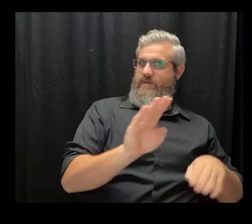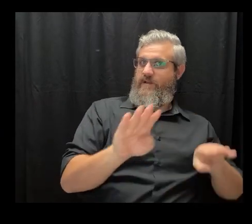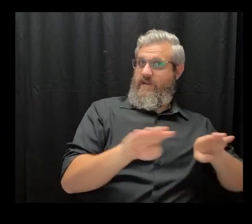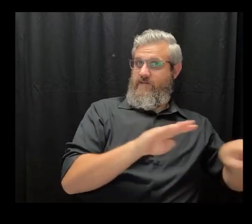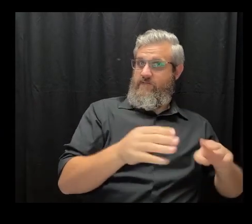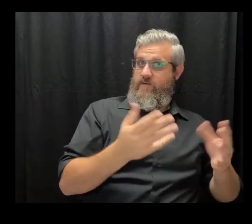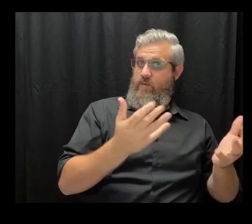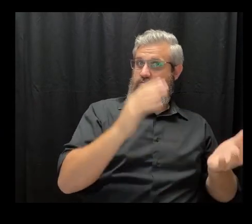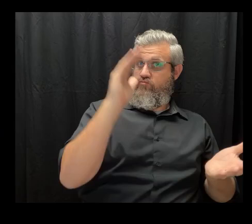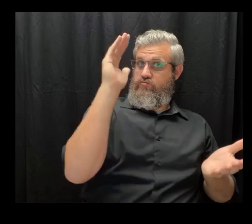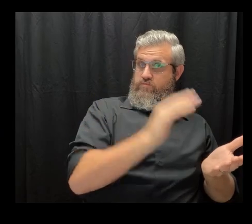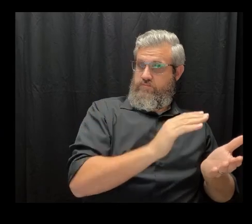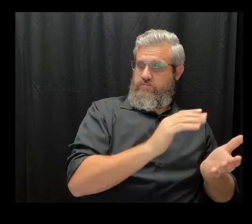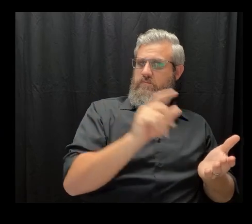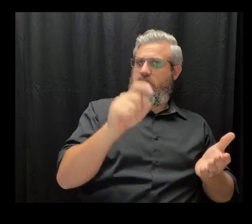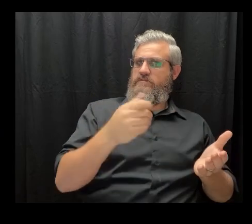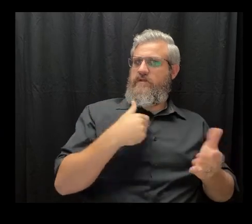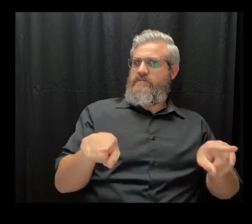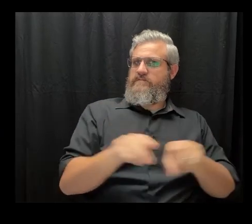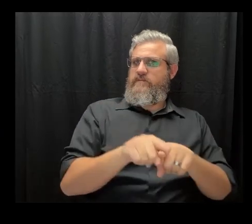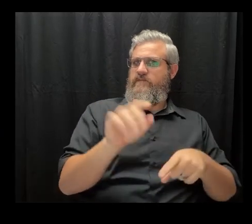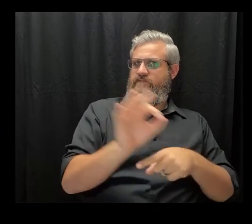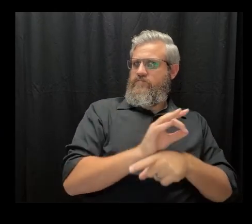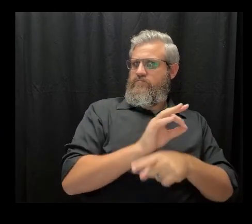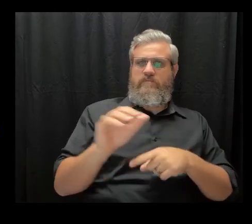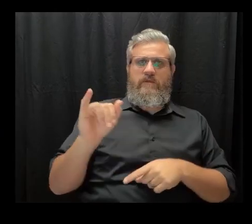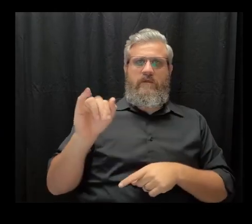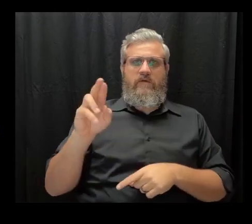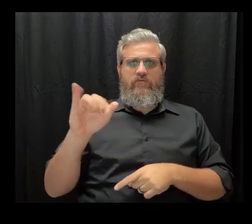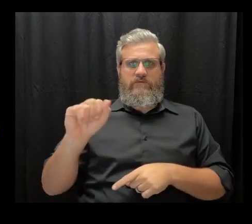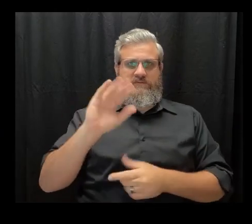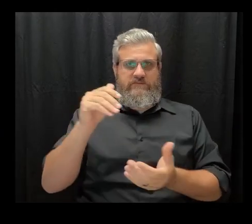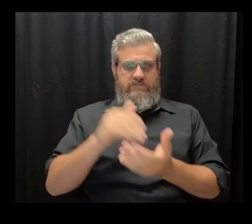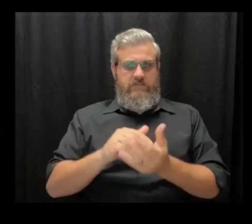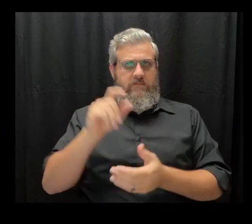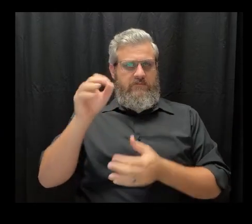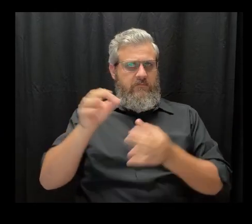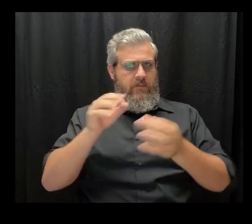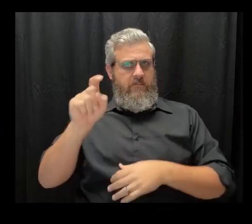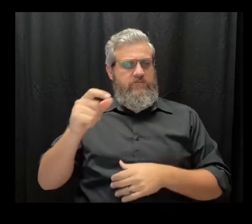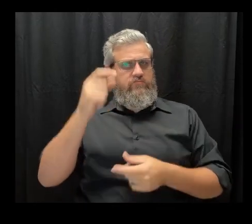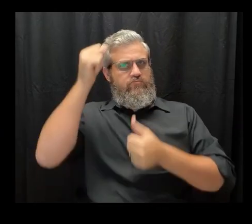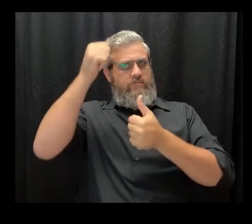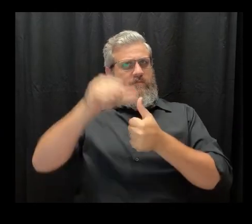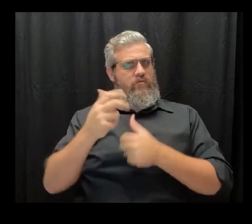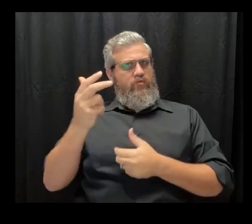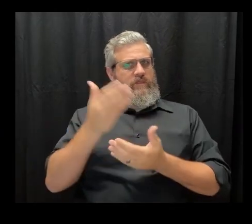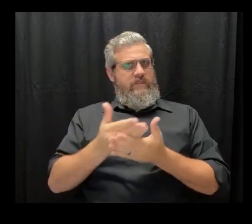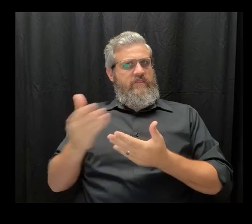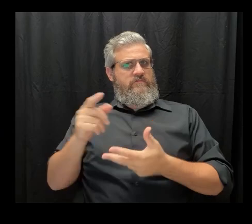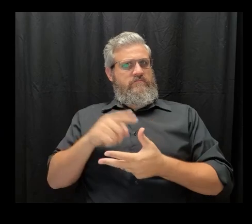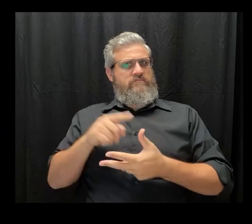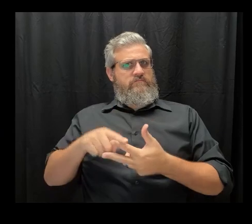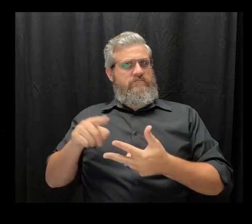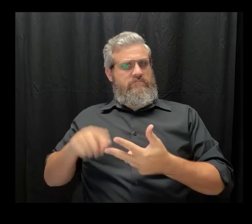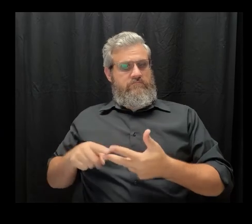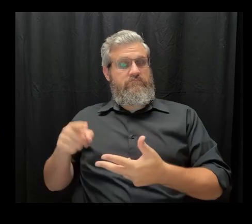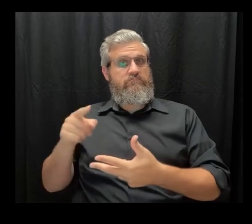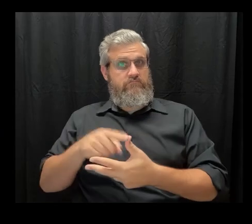IRIS Center explains that there are three considerations when planning for replacement behaviors. Replacement behaviors should